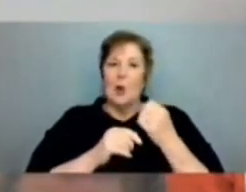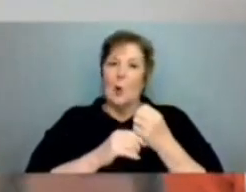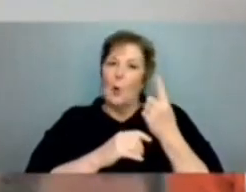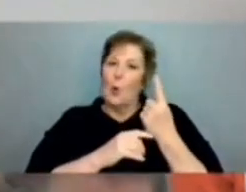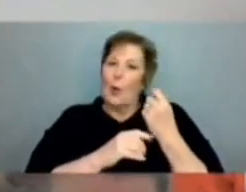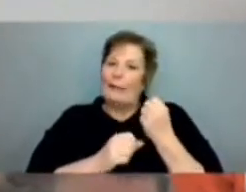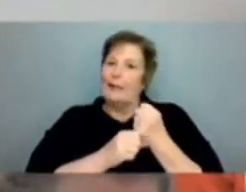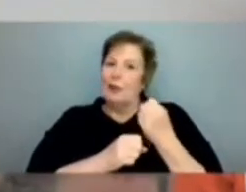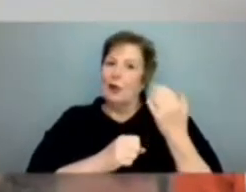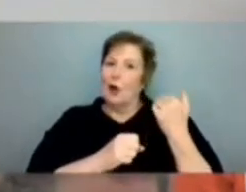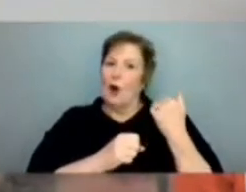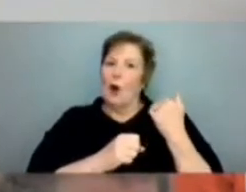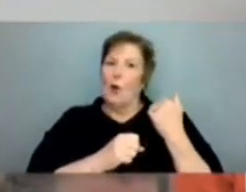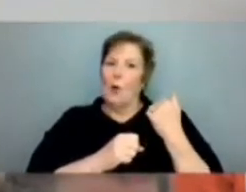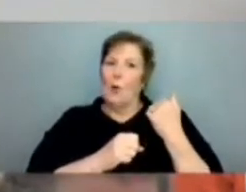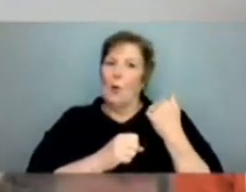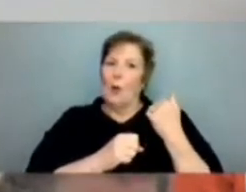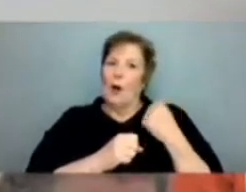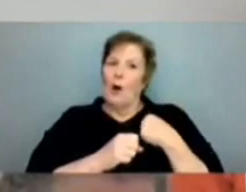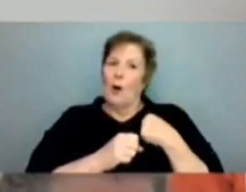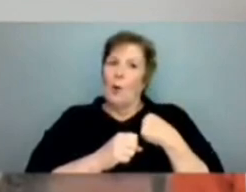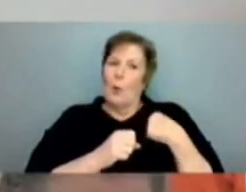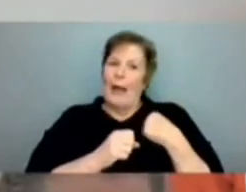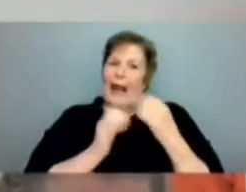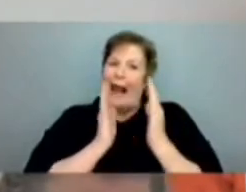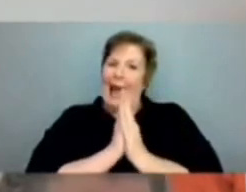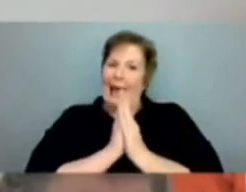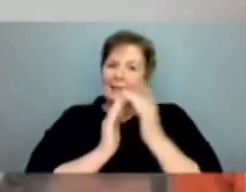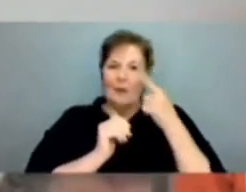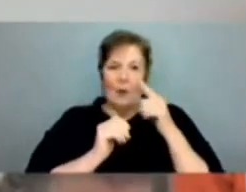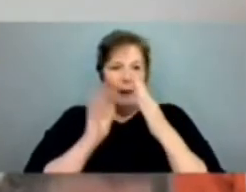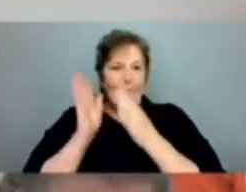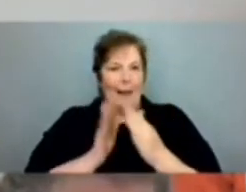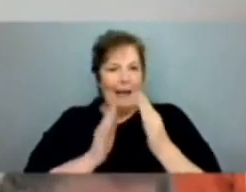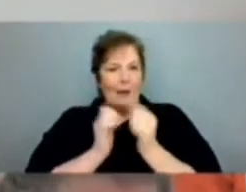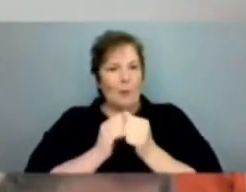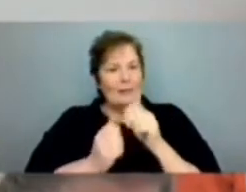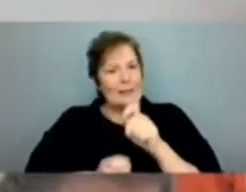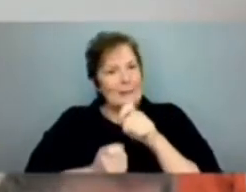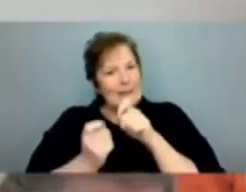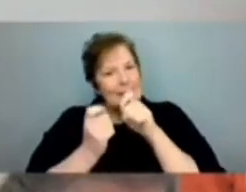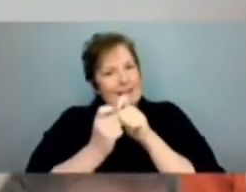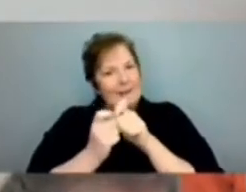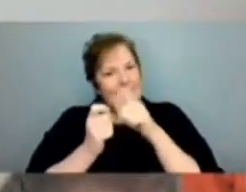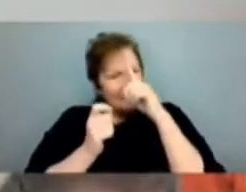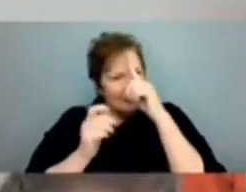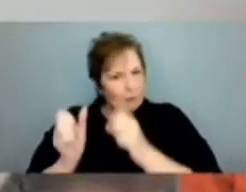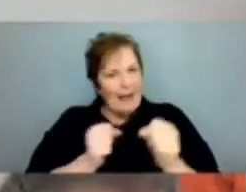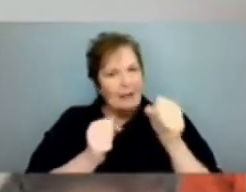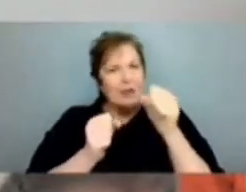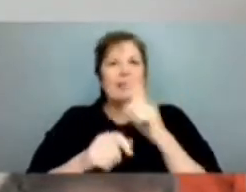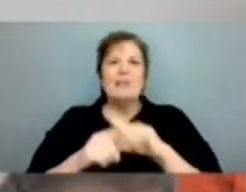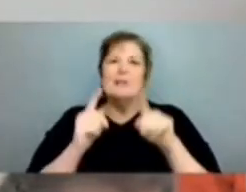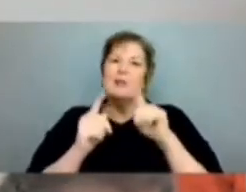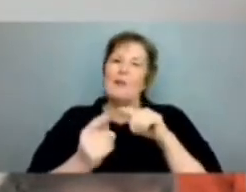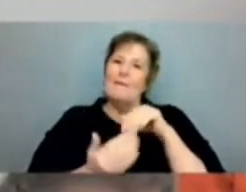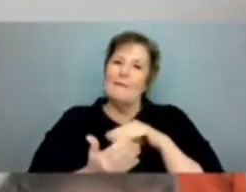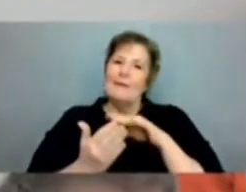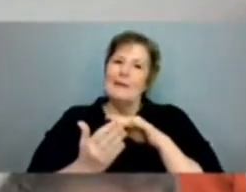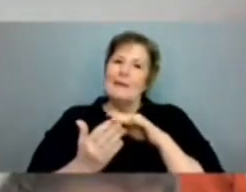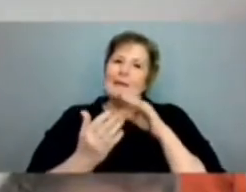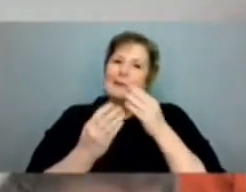a year ago, we asked for a plan with specific strategies that would address the growing